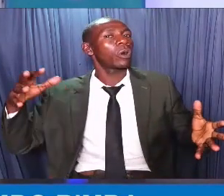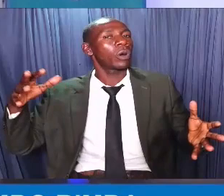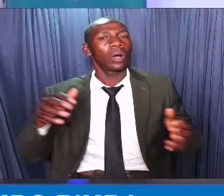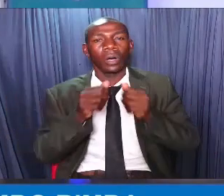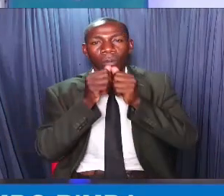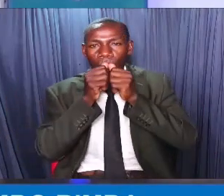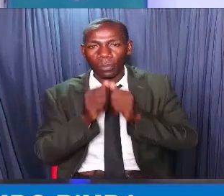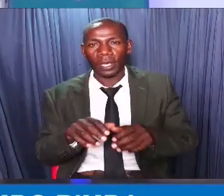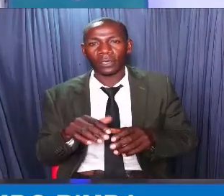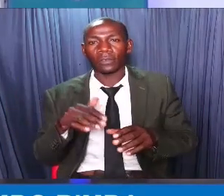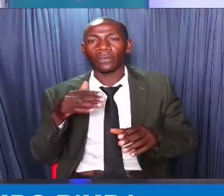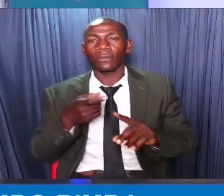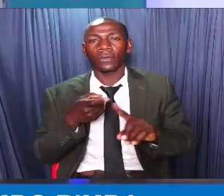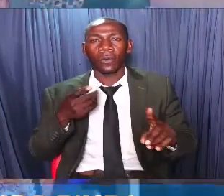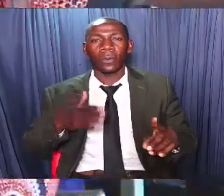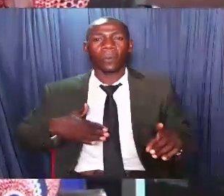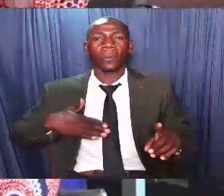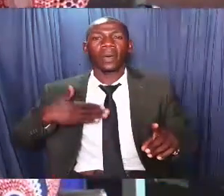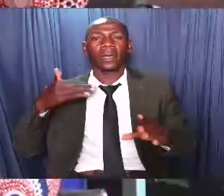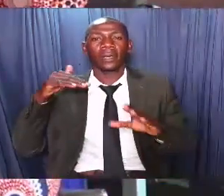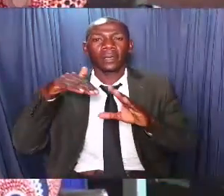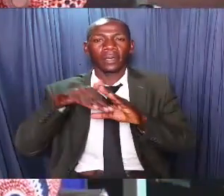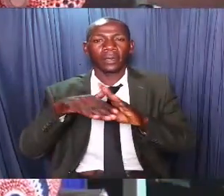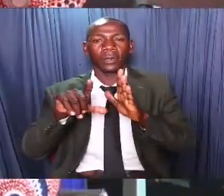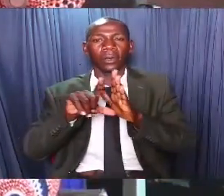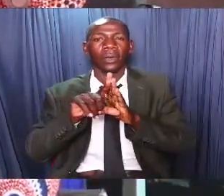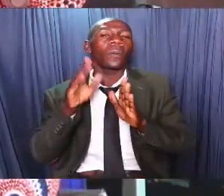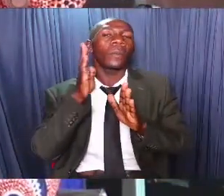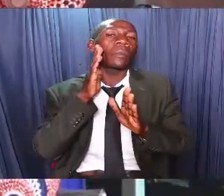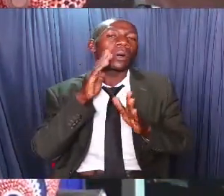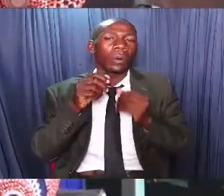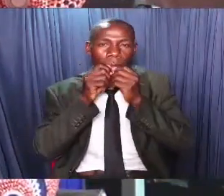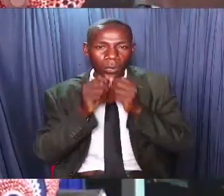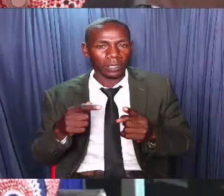Mungu nilizipata. So I got blessings from the mother-in-law.